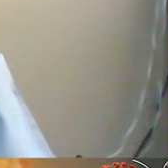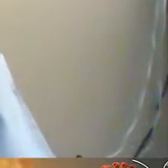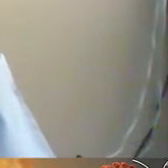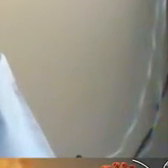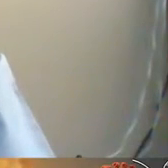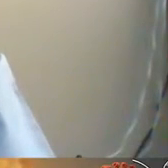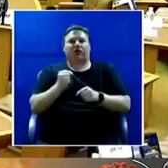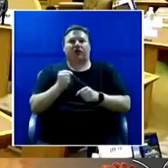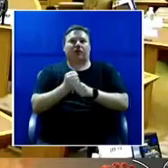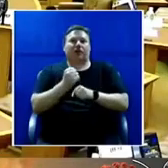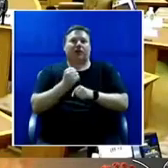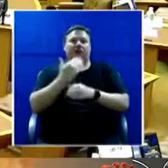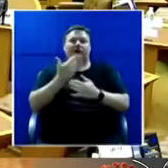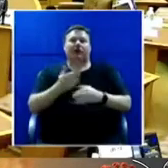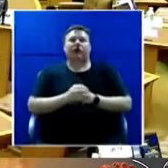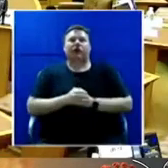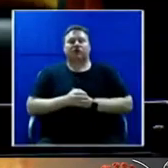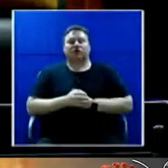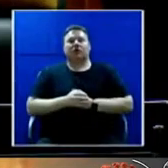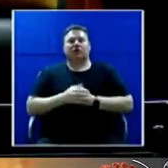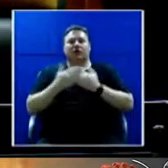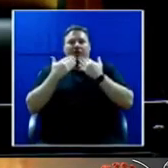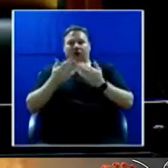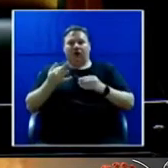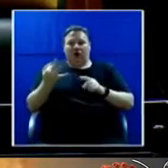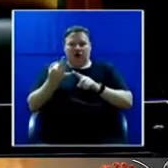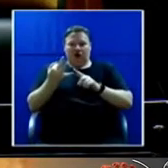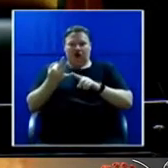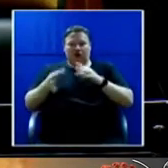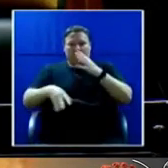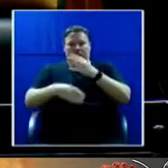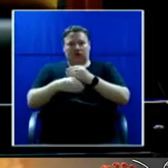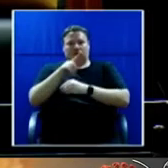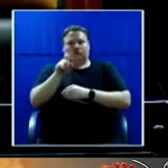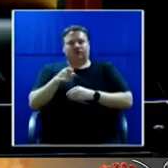Thank you very much. The third question is asked by Honorable Swart.